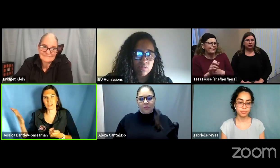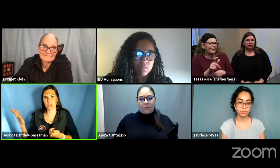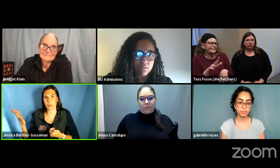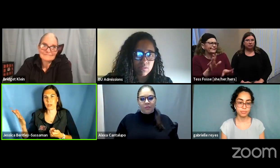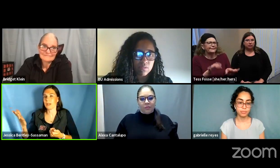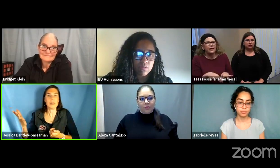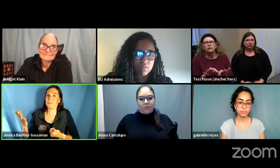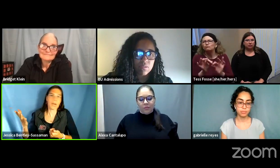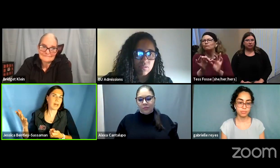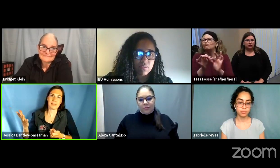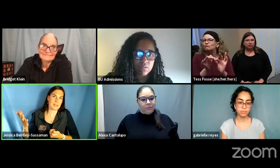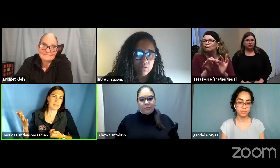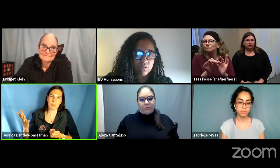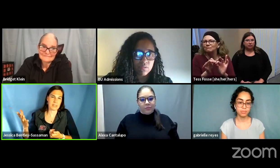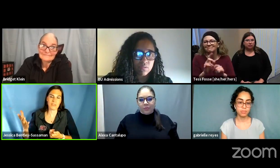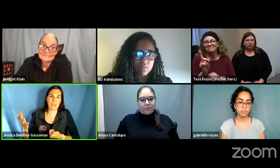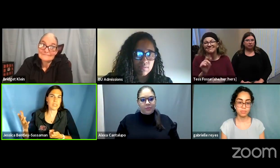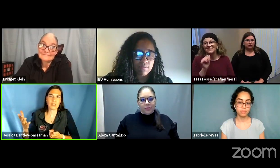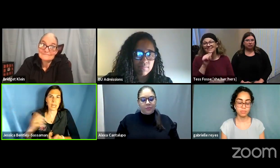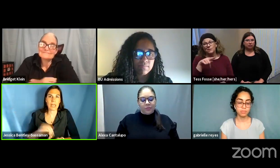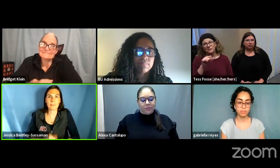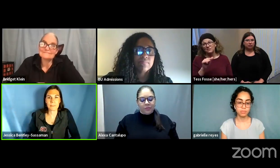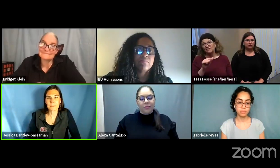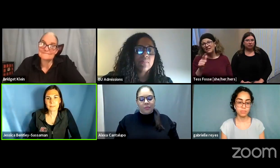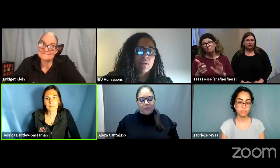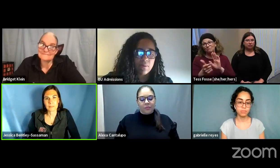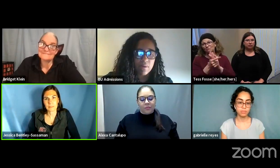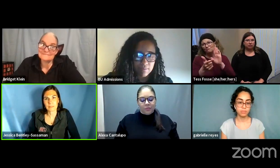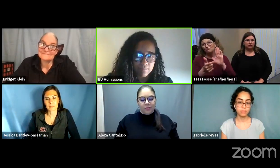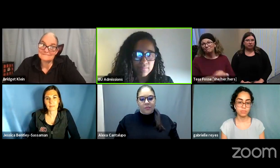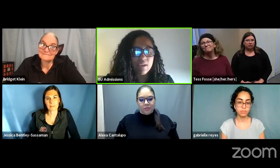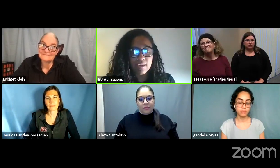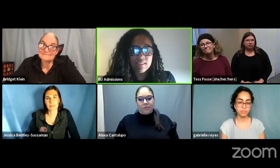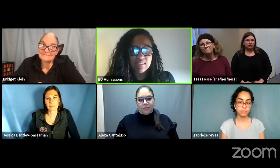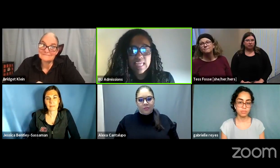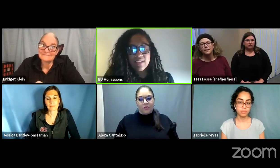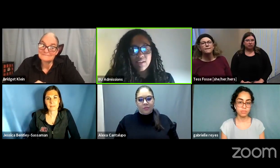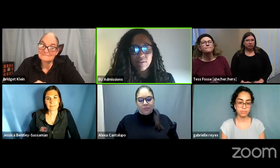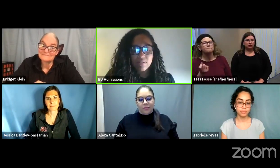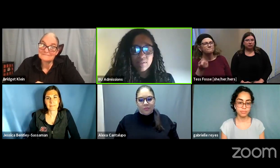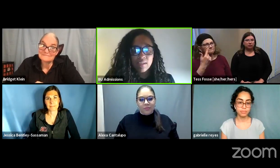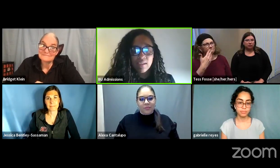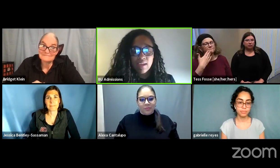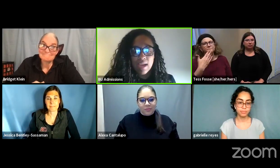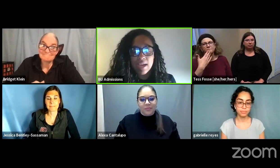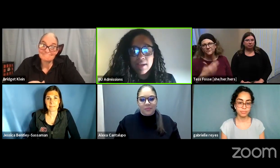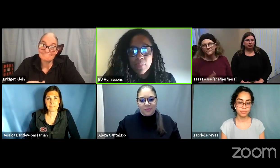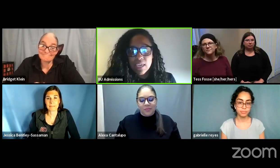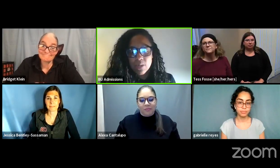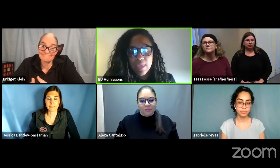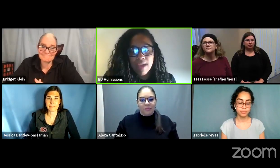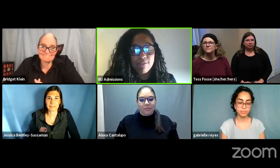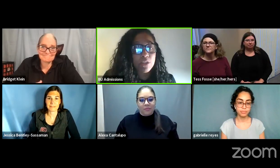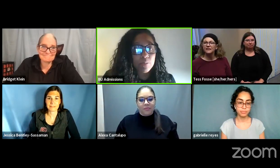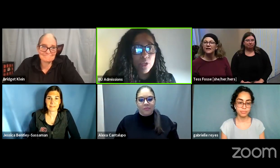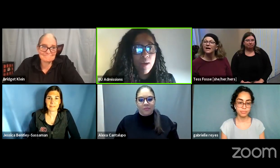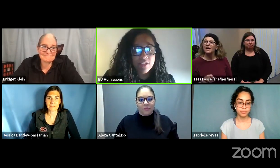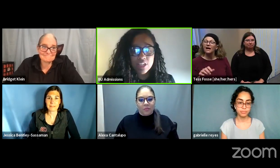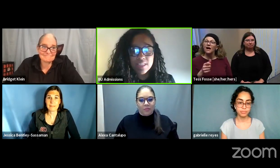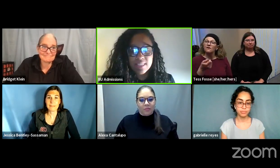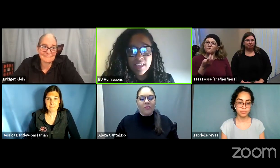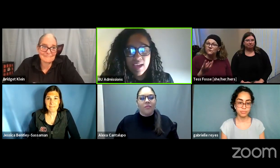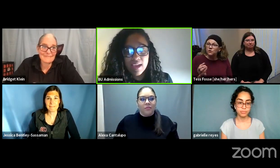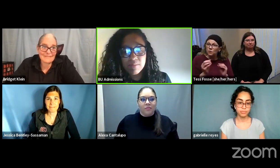and then interpret. Not in the state of Pennsylvania, you can't. Okay, got it. Thank you. So we have a few